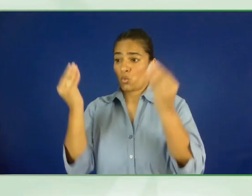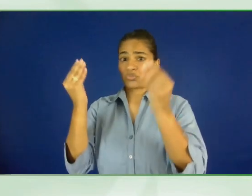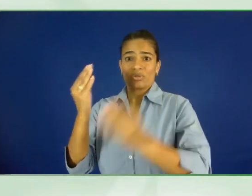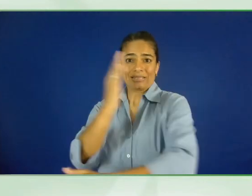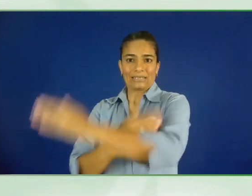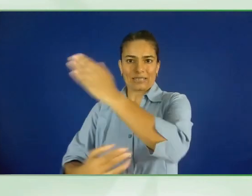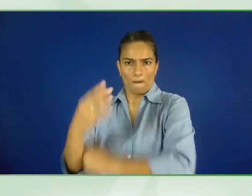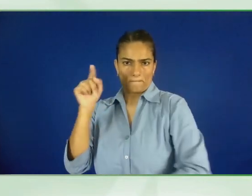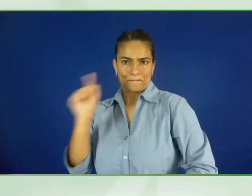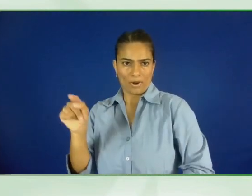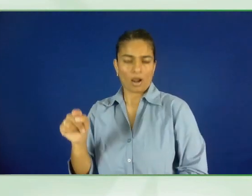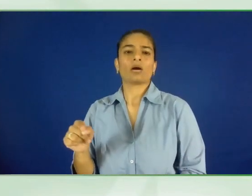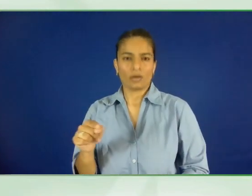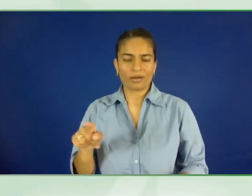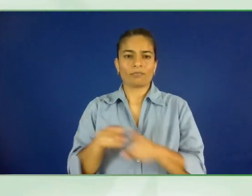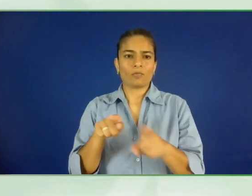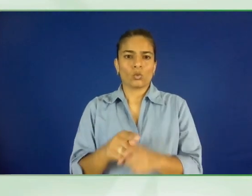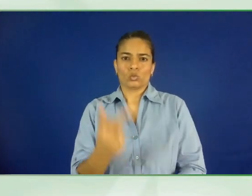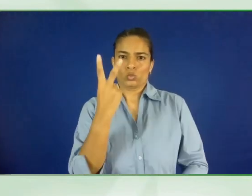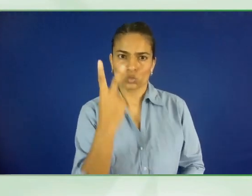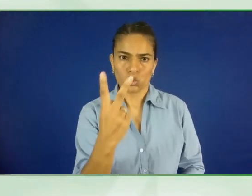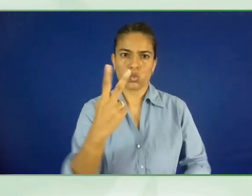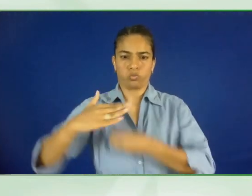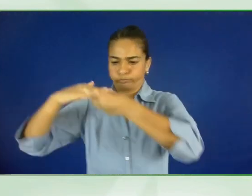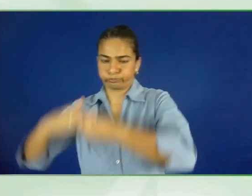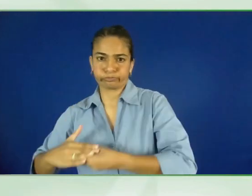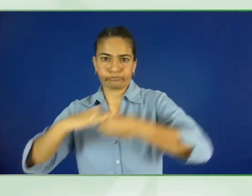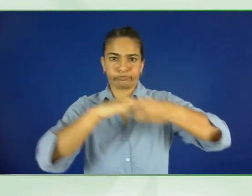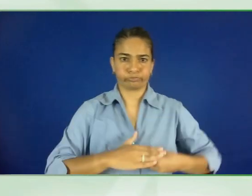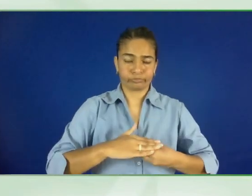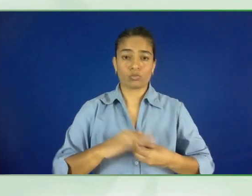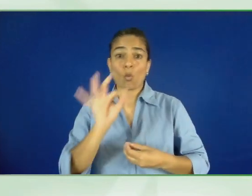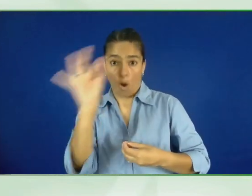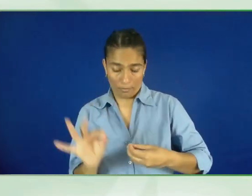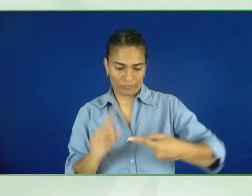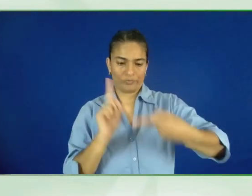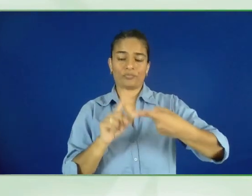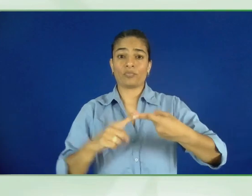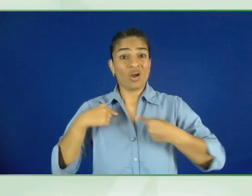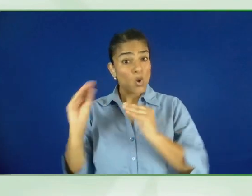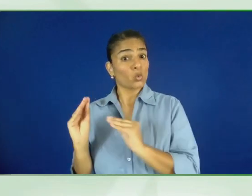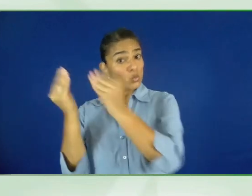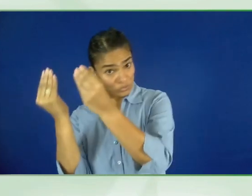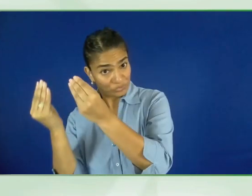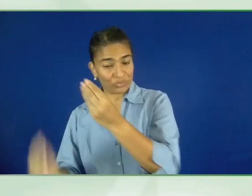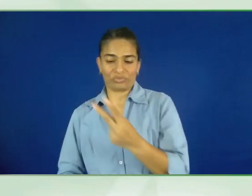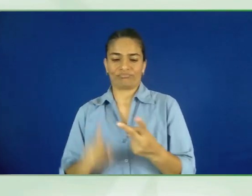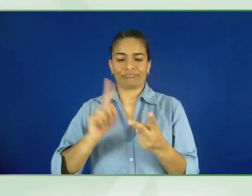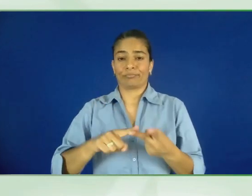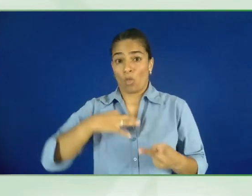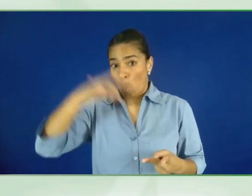for that. First, because we're young, so we don't know anything, supposedly. And second, because